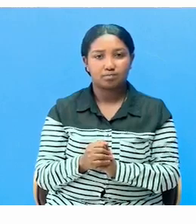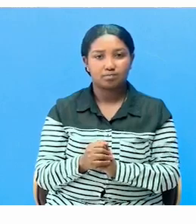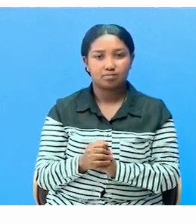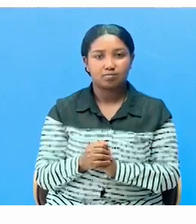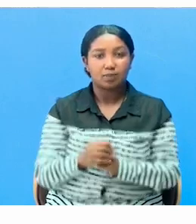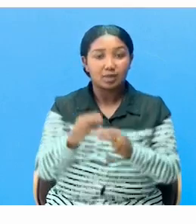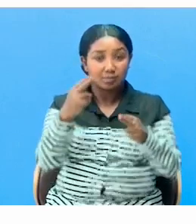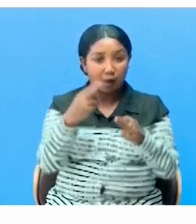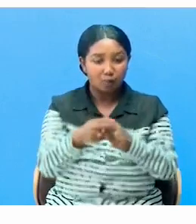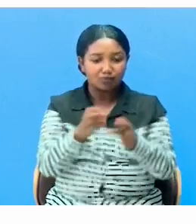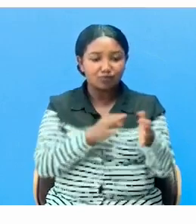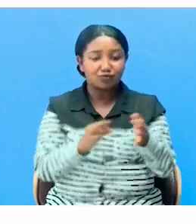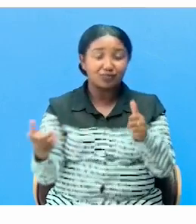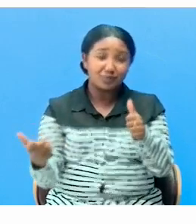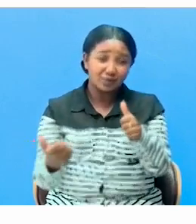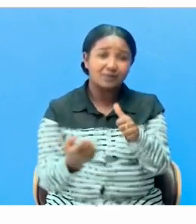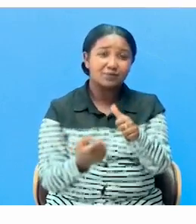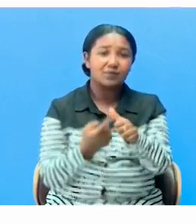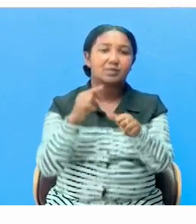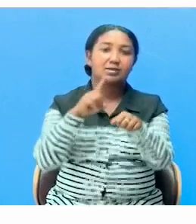When the noun is